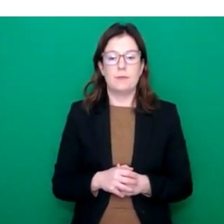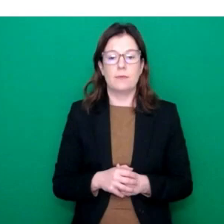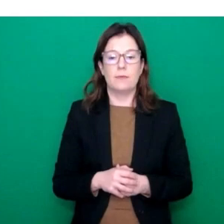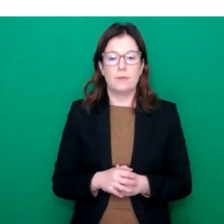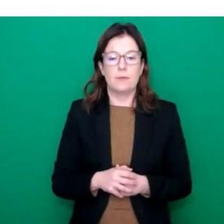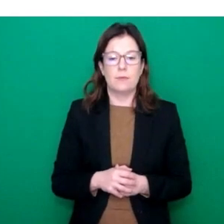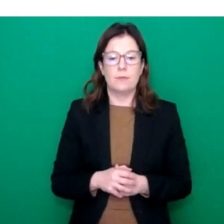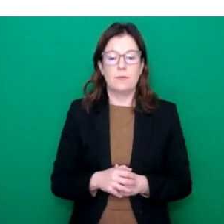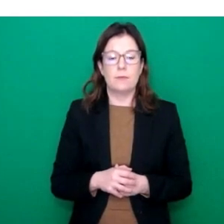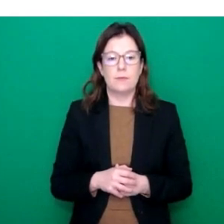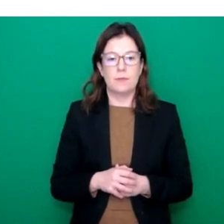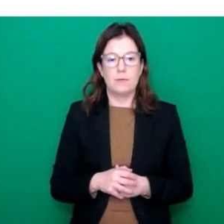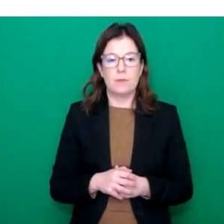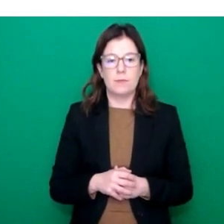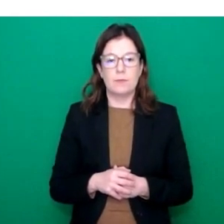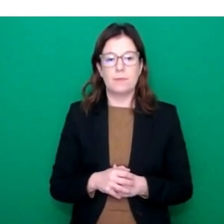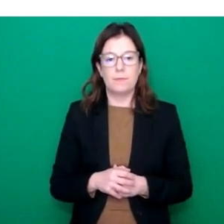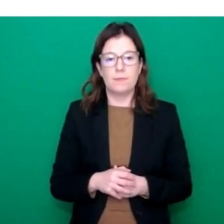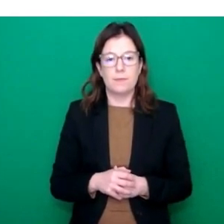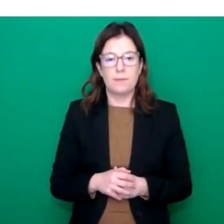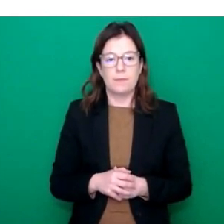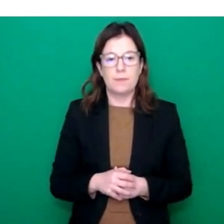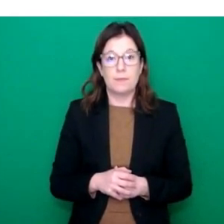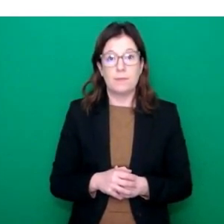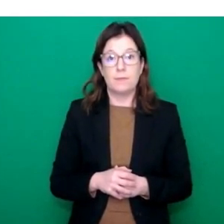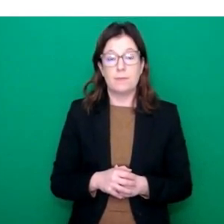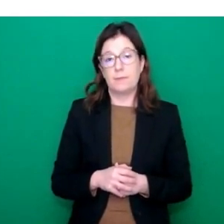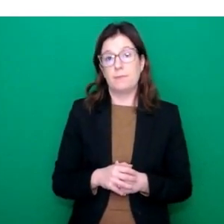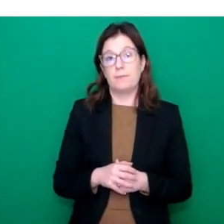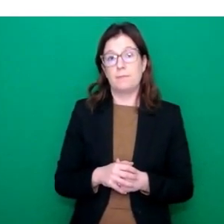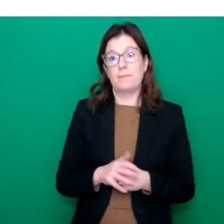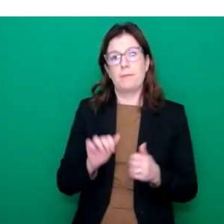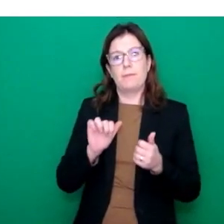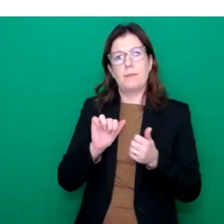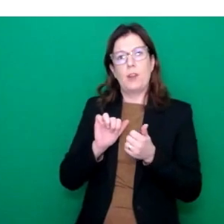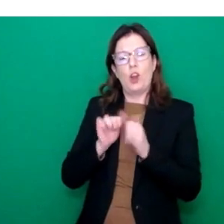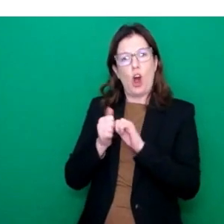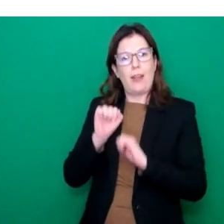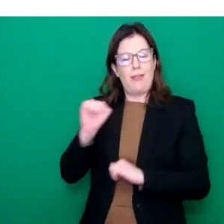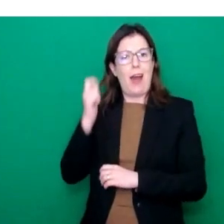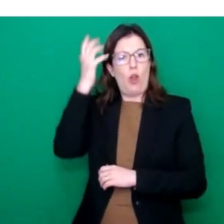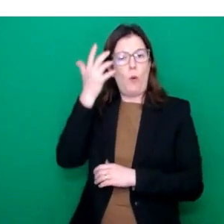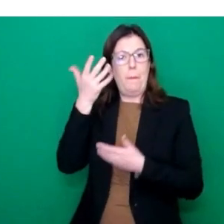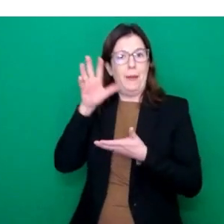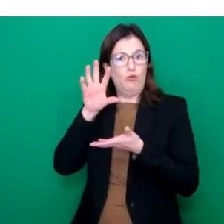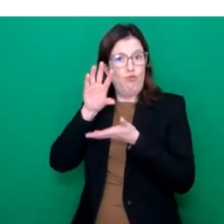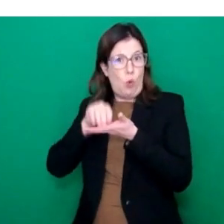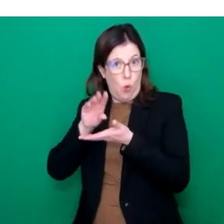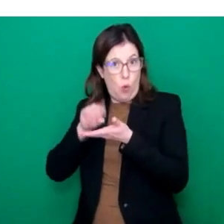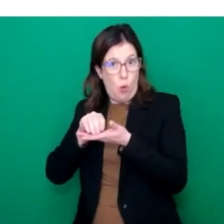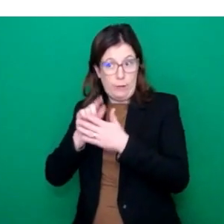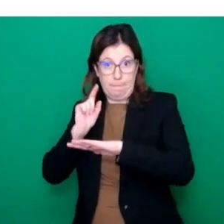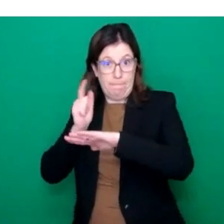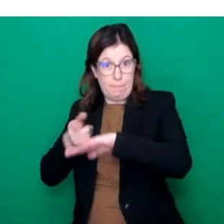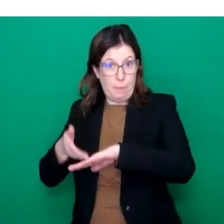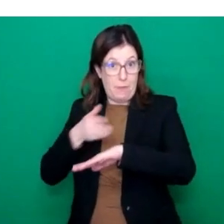Thanks, Bill. So as I said, we've got recordings of our colleagues' thoughts in the area, but we've also delighted and a massive thank you to